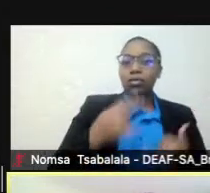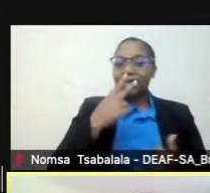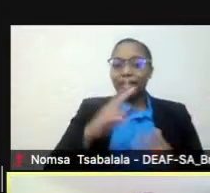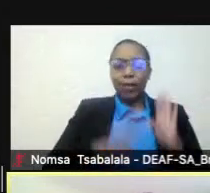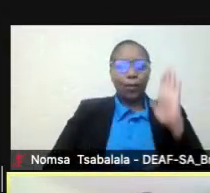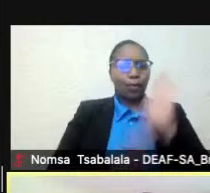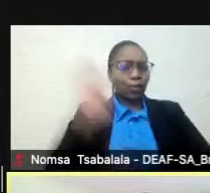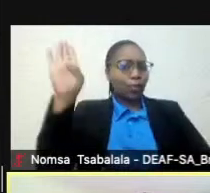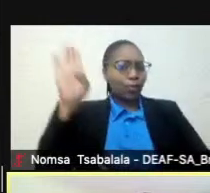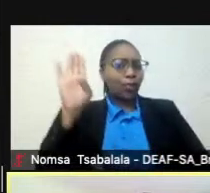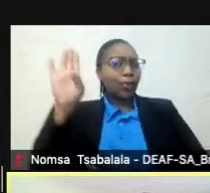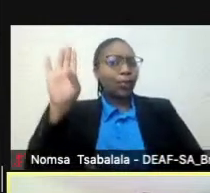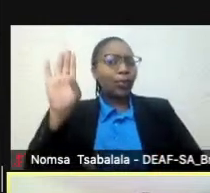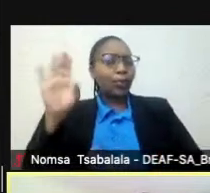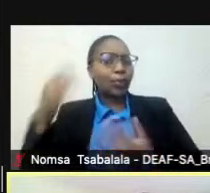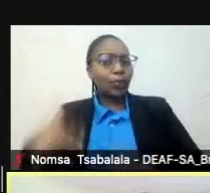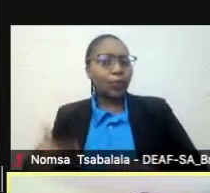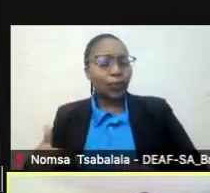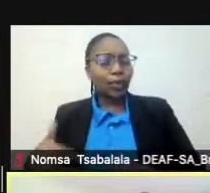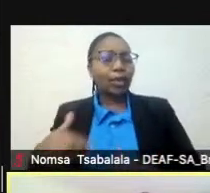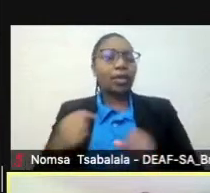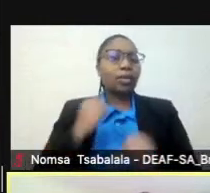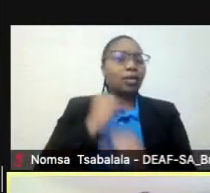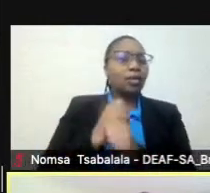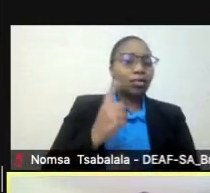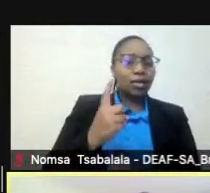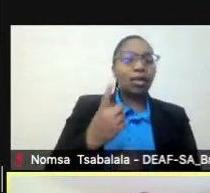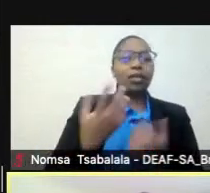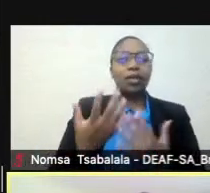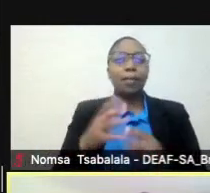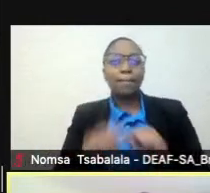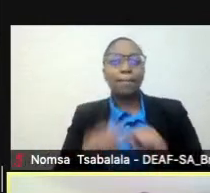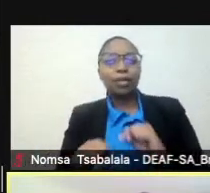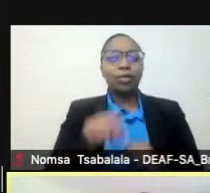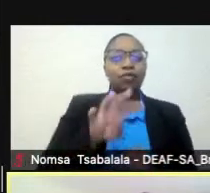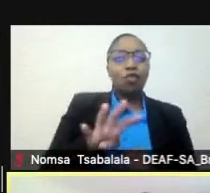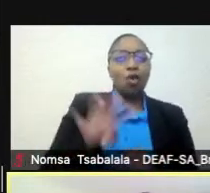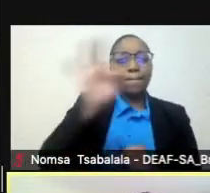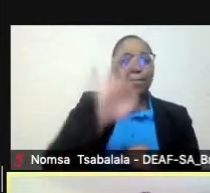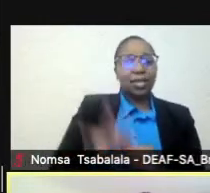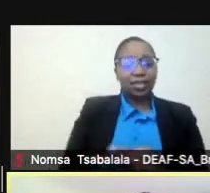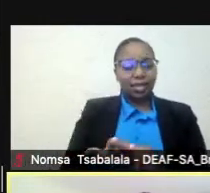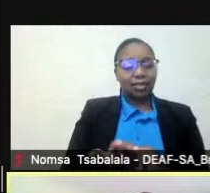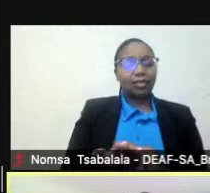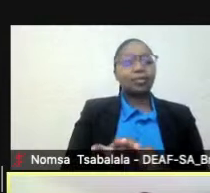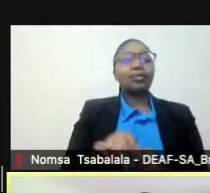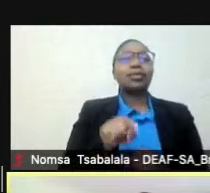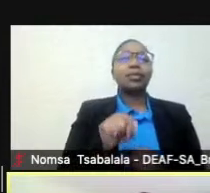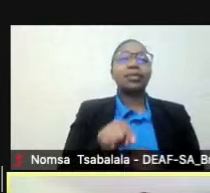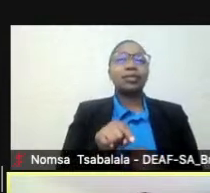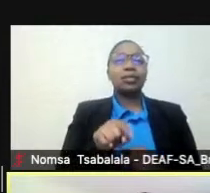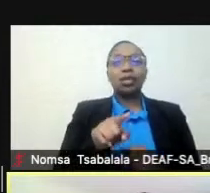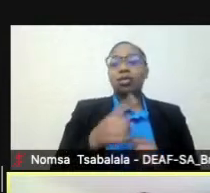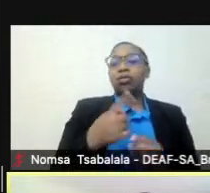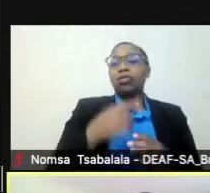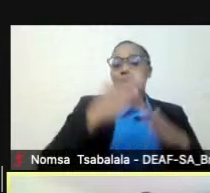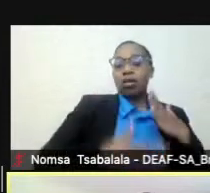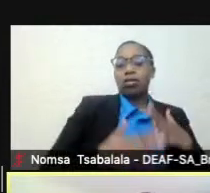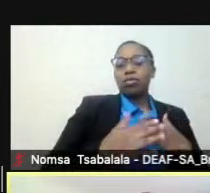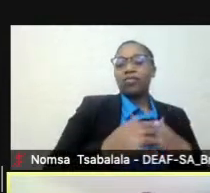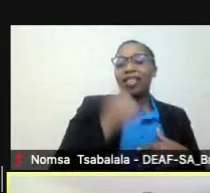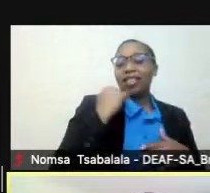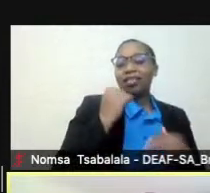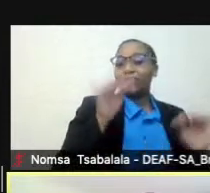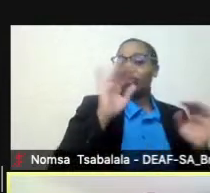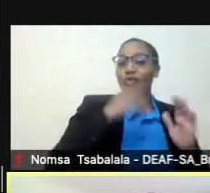in Gauteng, going from kind of 4% all the way up to and this was at the end of last week, 16%.